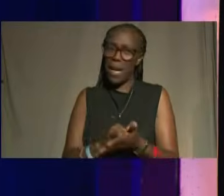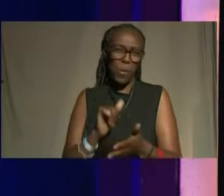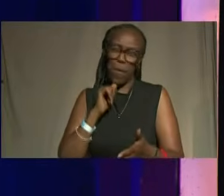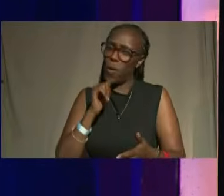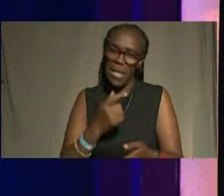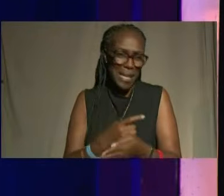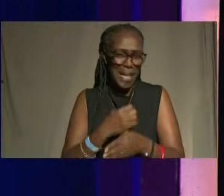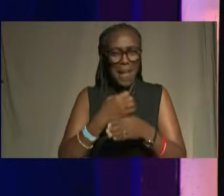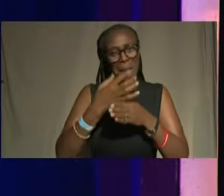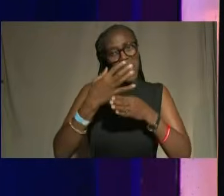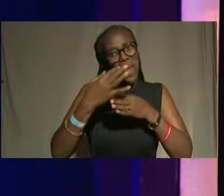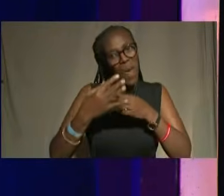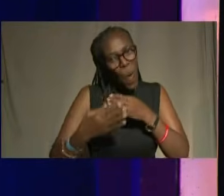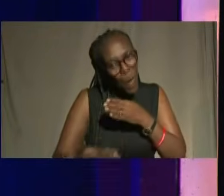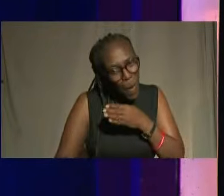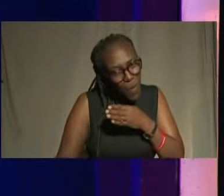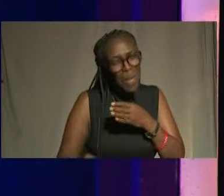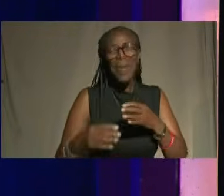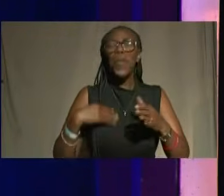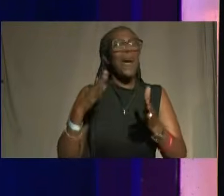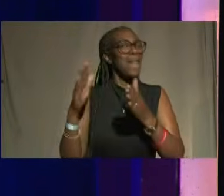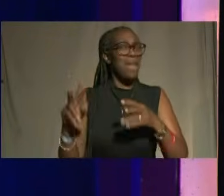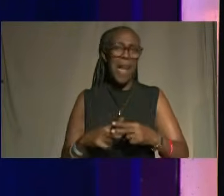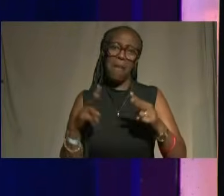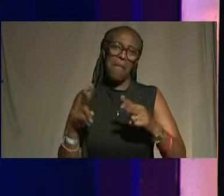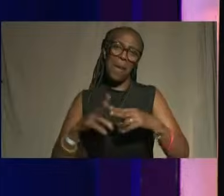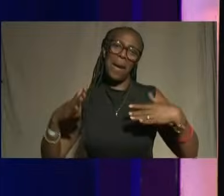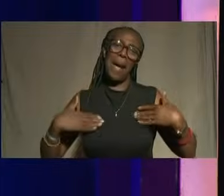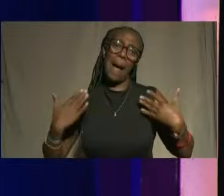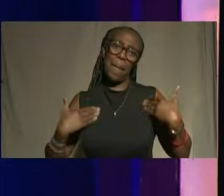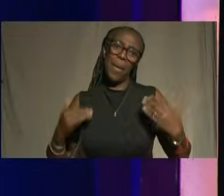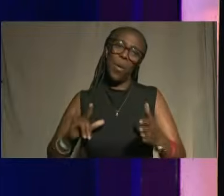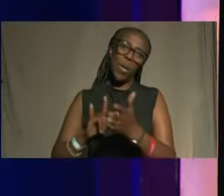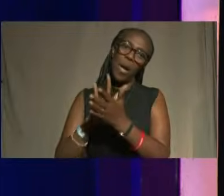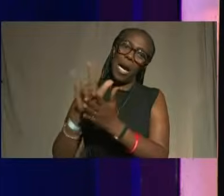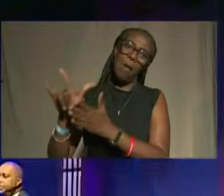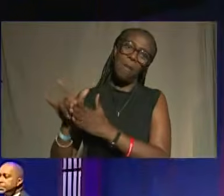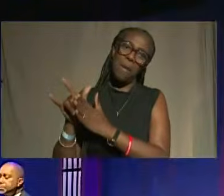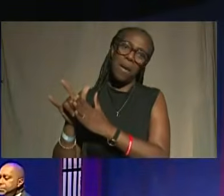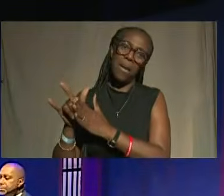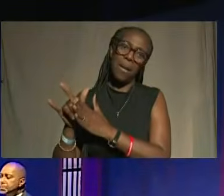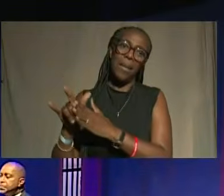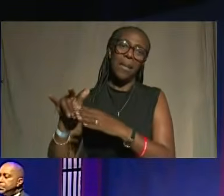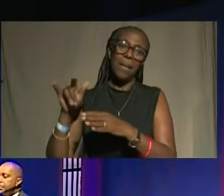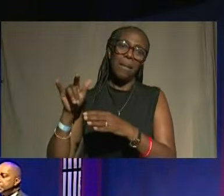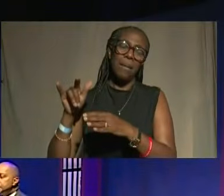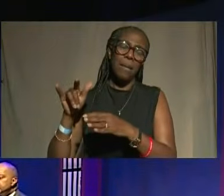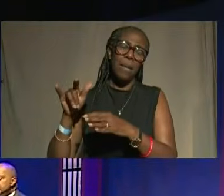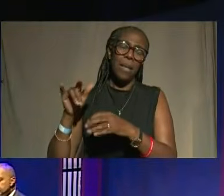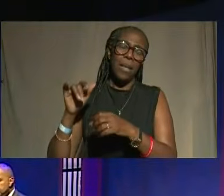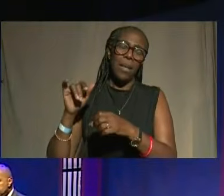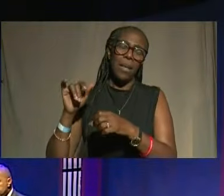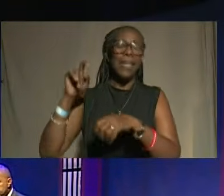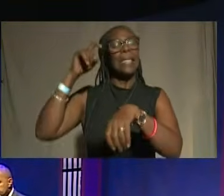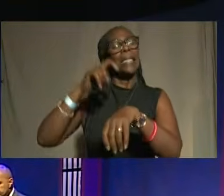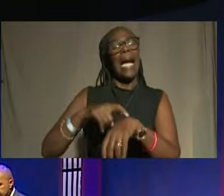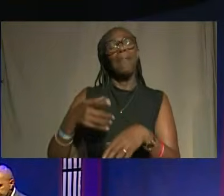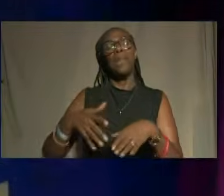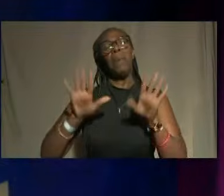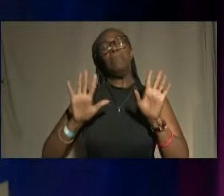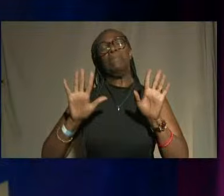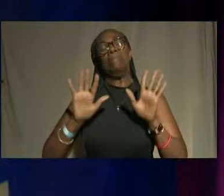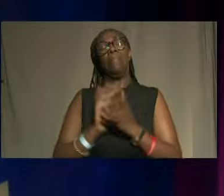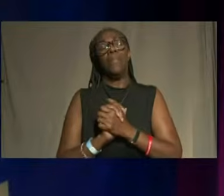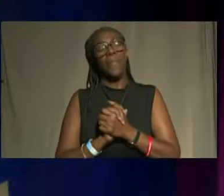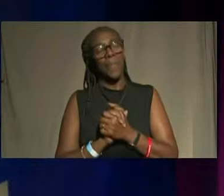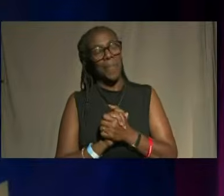very happy with our diaspora, and we'll continue to make it easy for our people to benefit. Time. Thank you very much. We'll now take a short break and invite